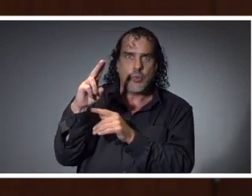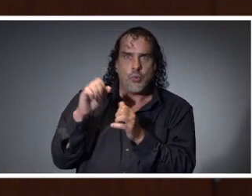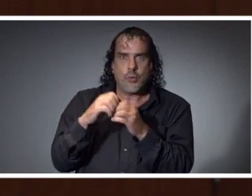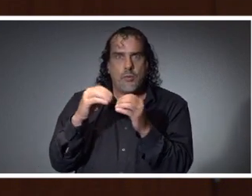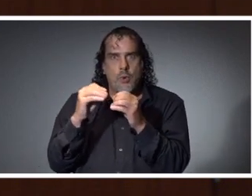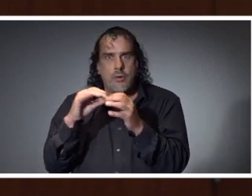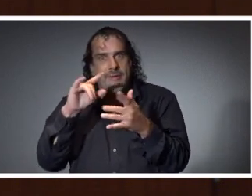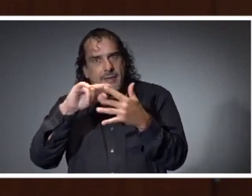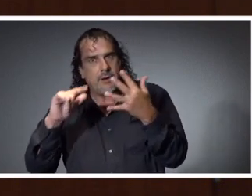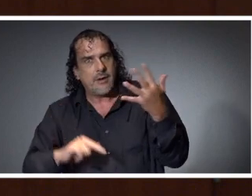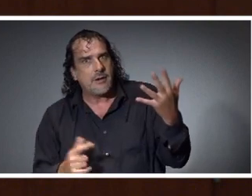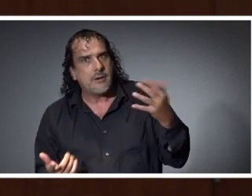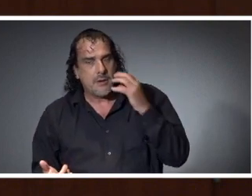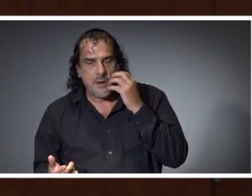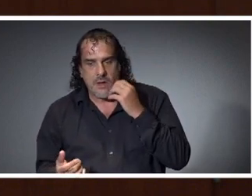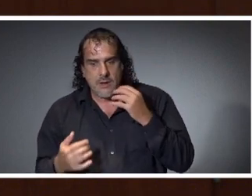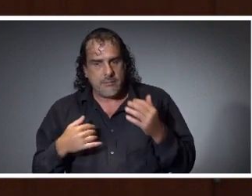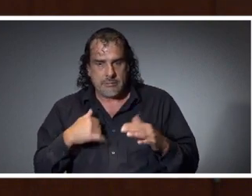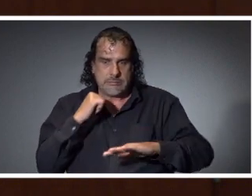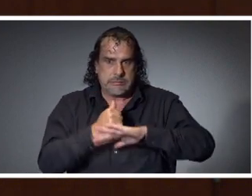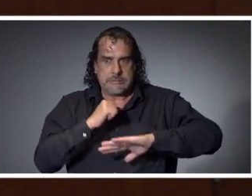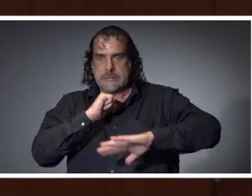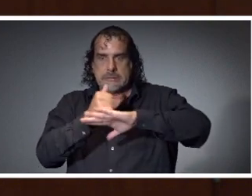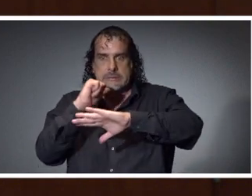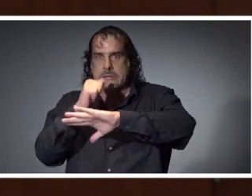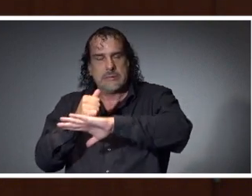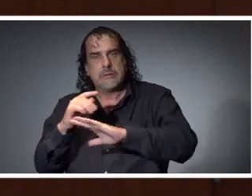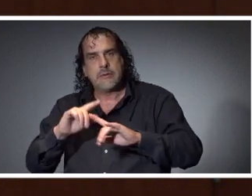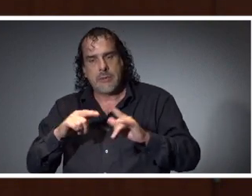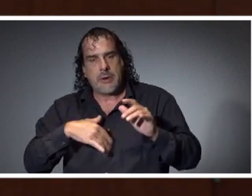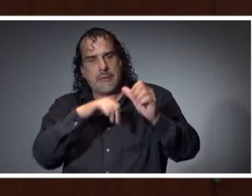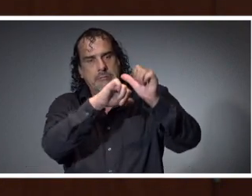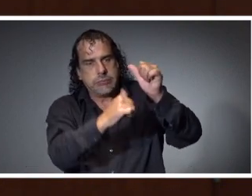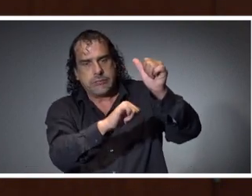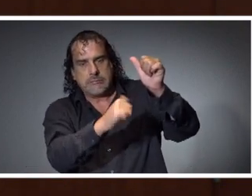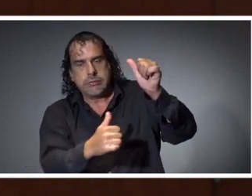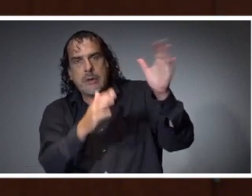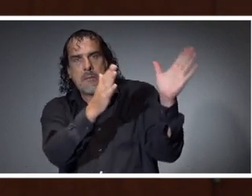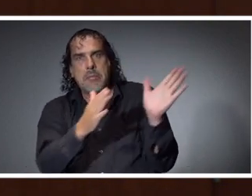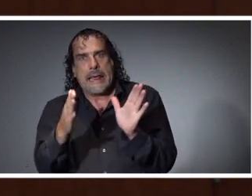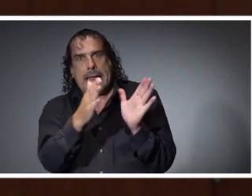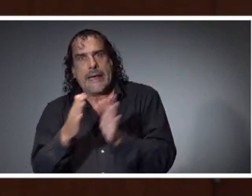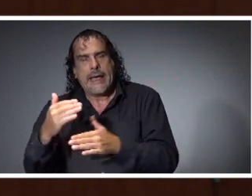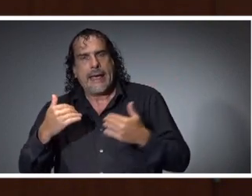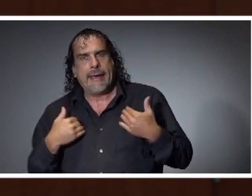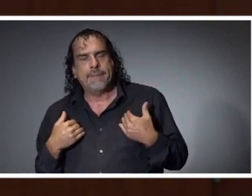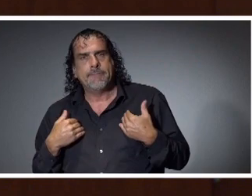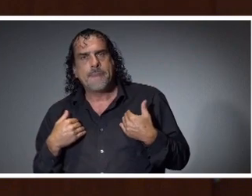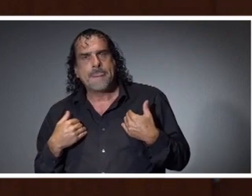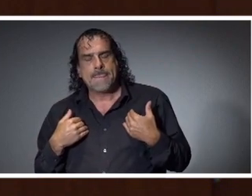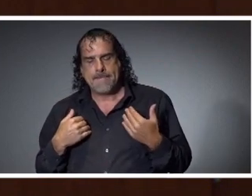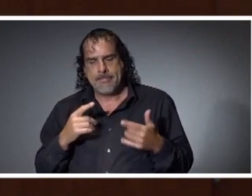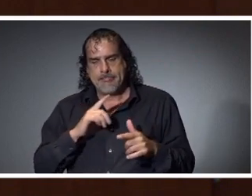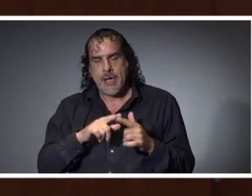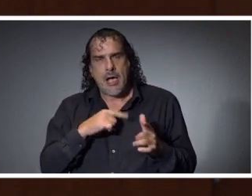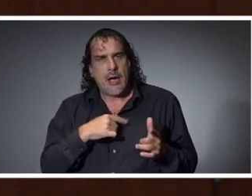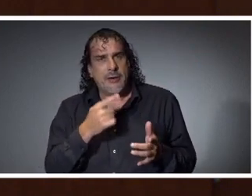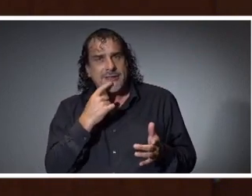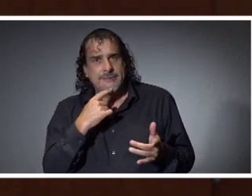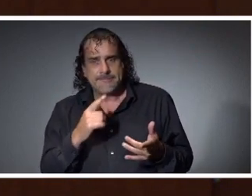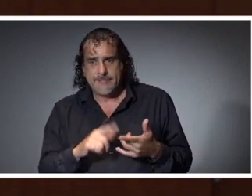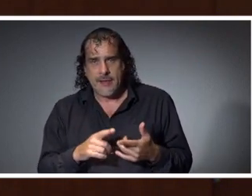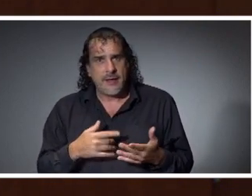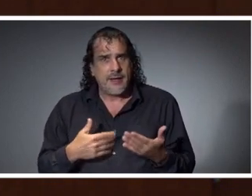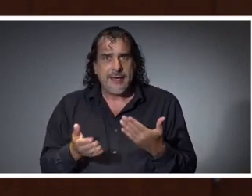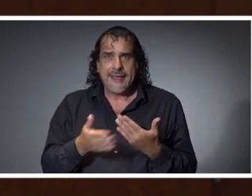And then some planning scenarios beyond that. The thing, though, that I just want to reiterate is it's easy to beat COVID. We